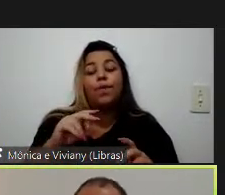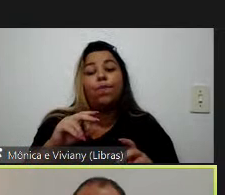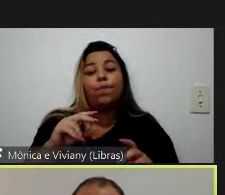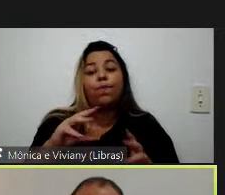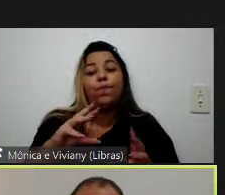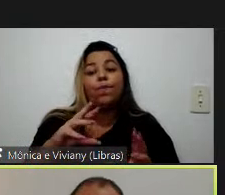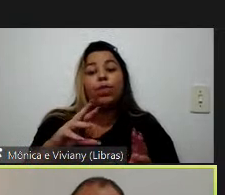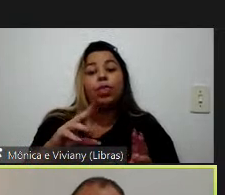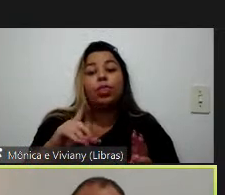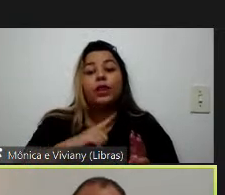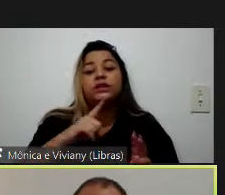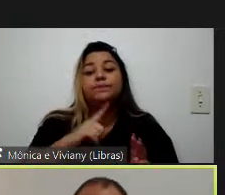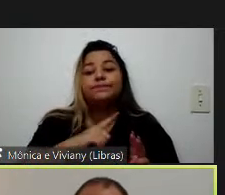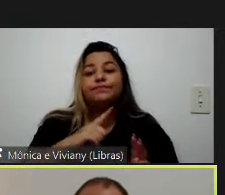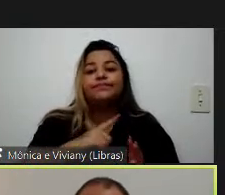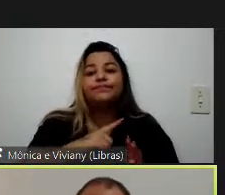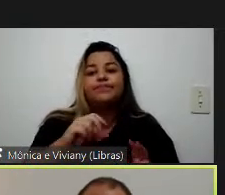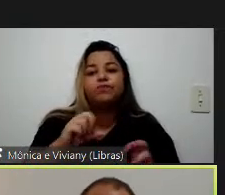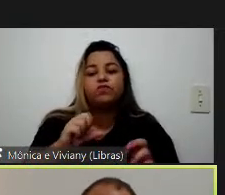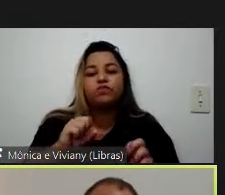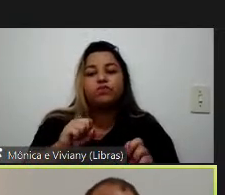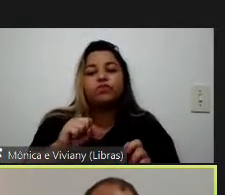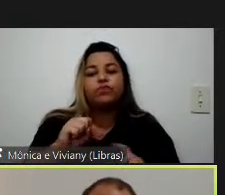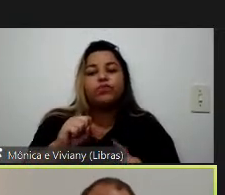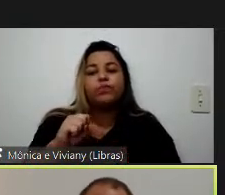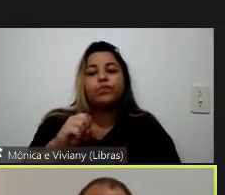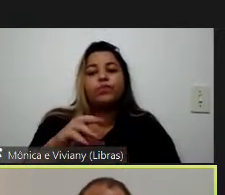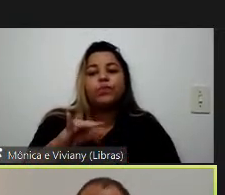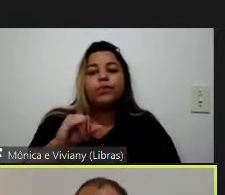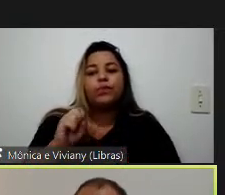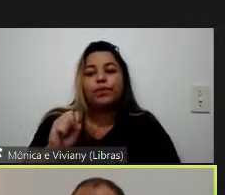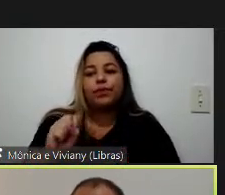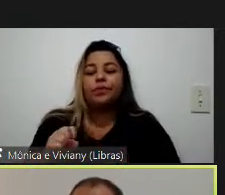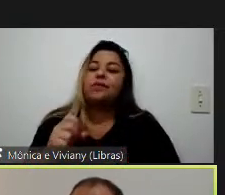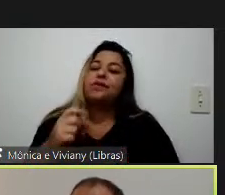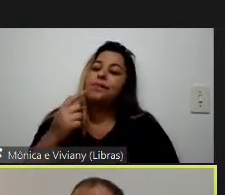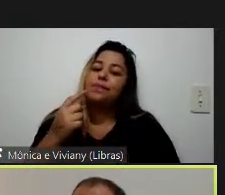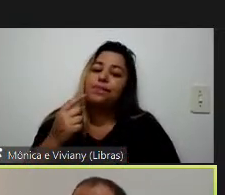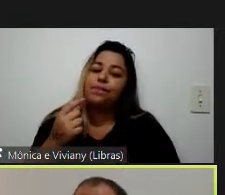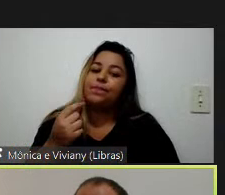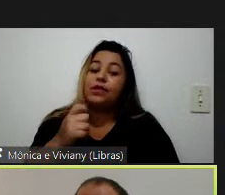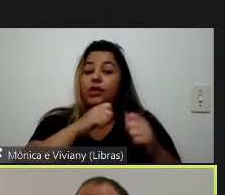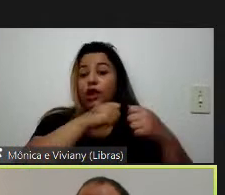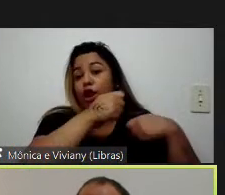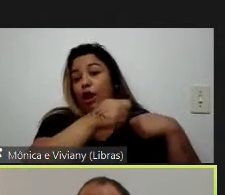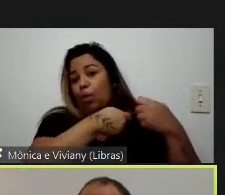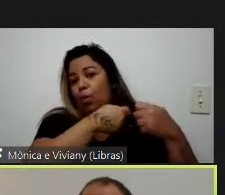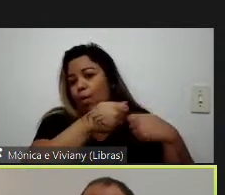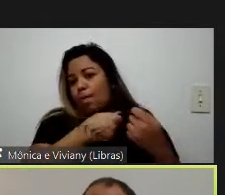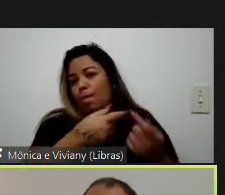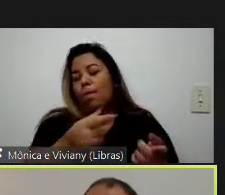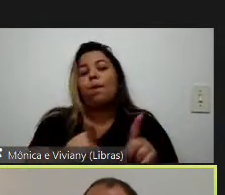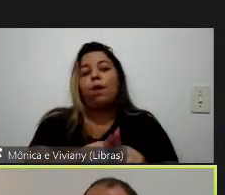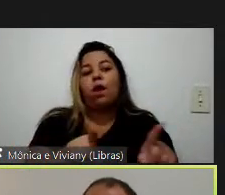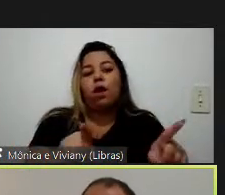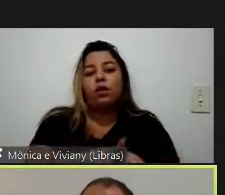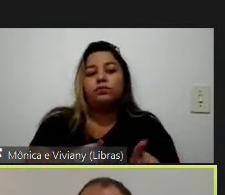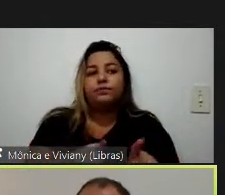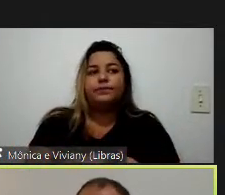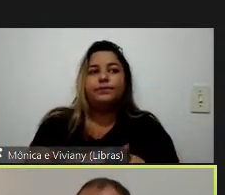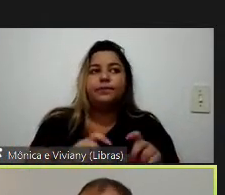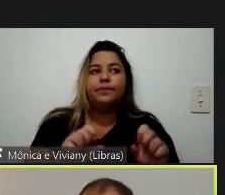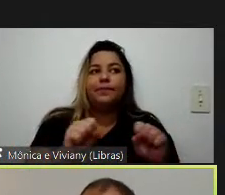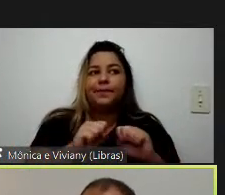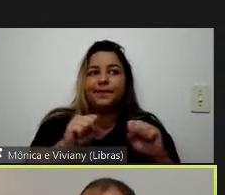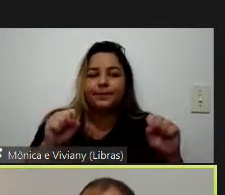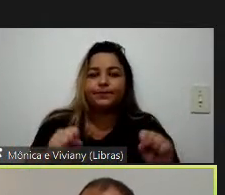implications, many economic implications, and also implications for what is called here the biological system, that is the integrity